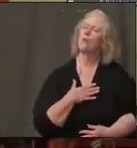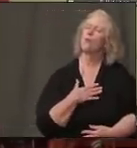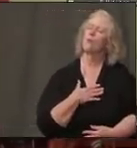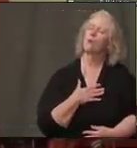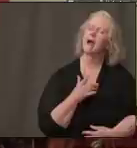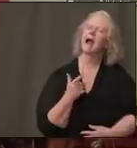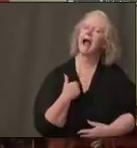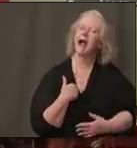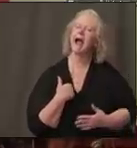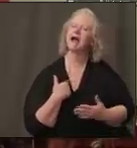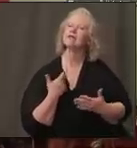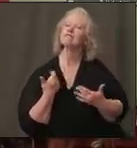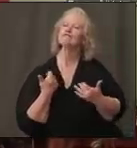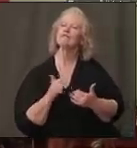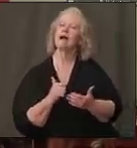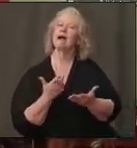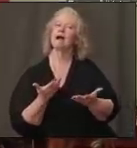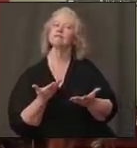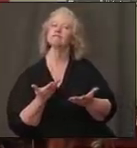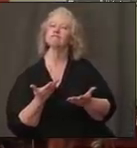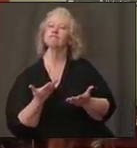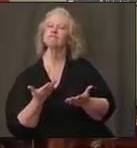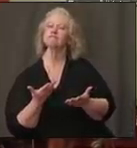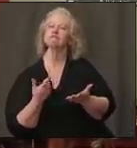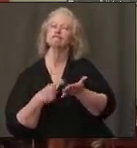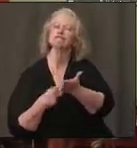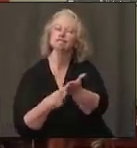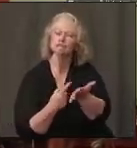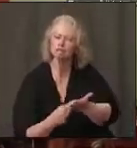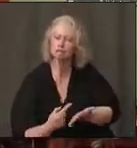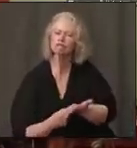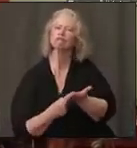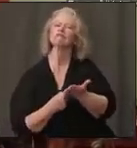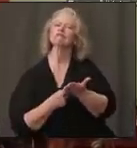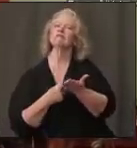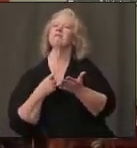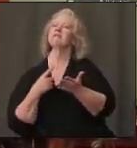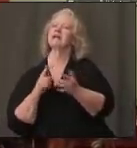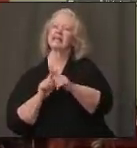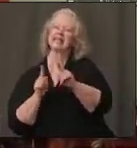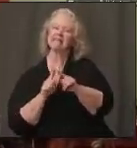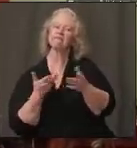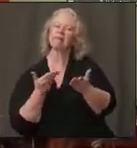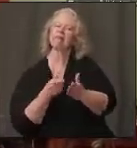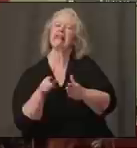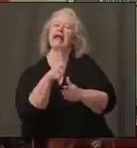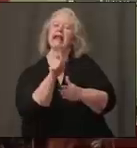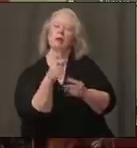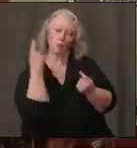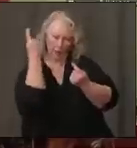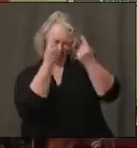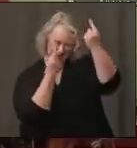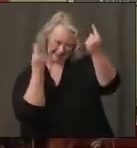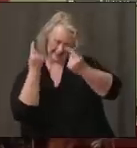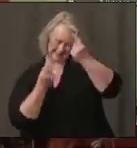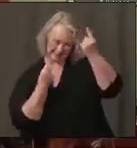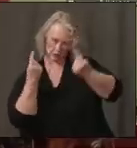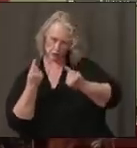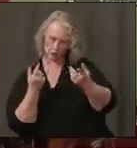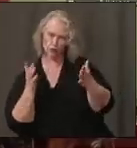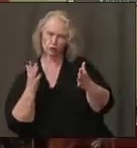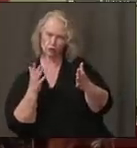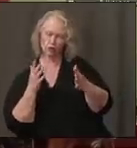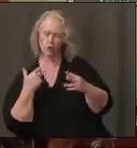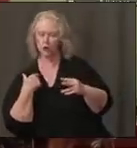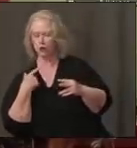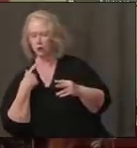give them and have a discussion with them about various things that should be considered. My reading of the evidence